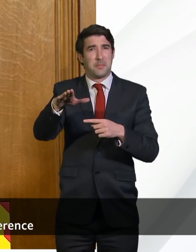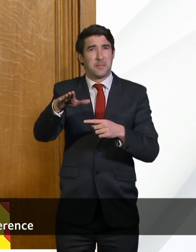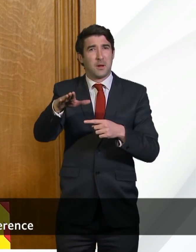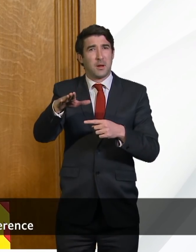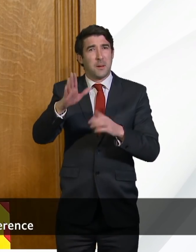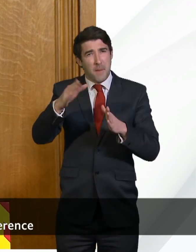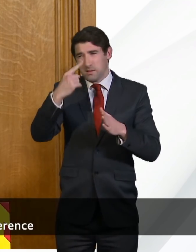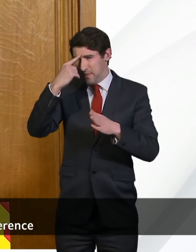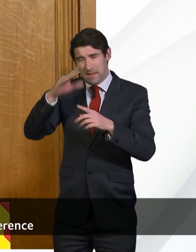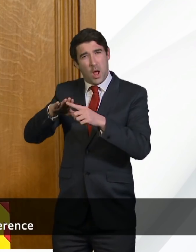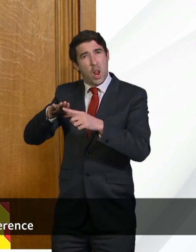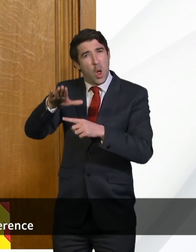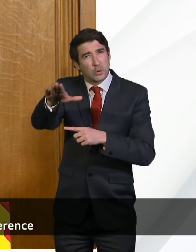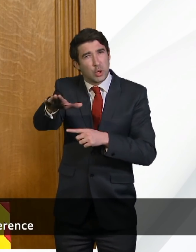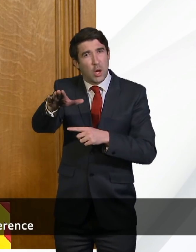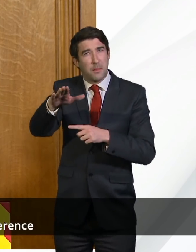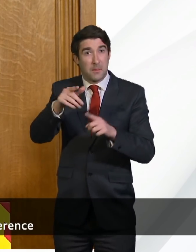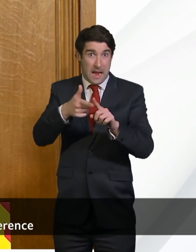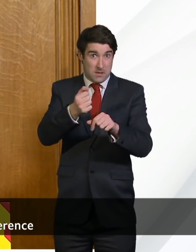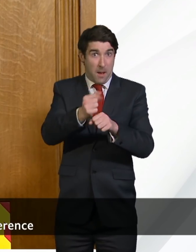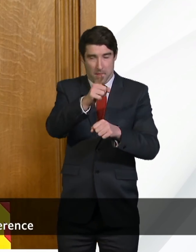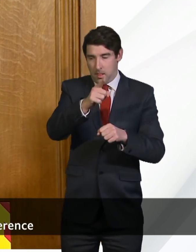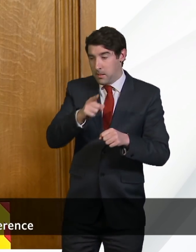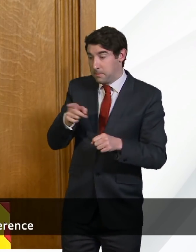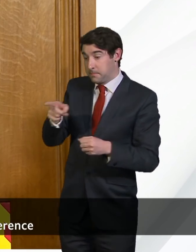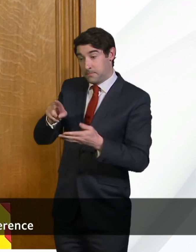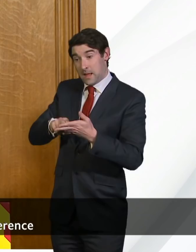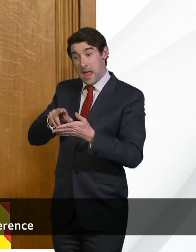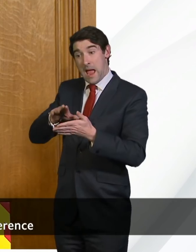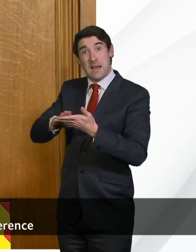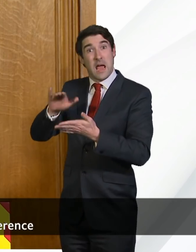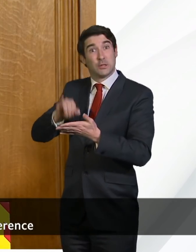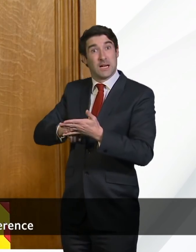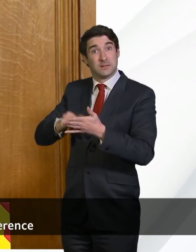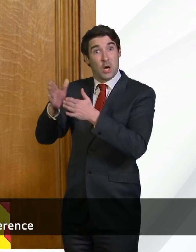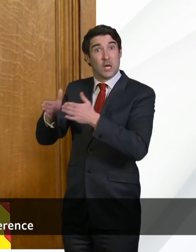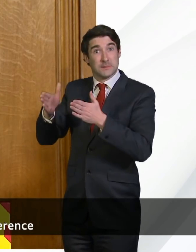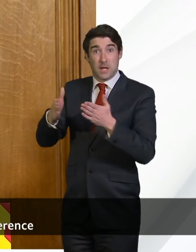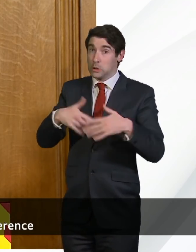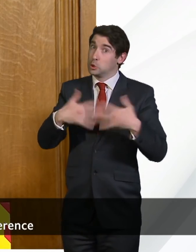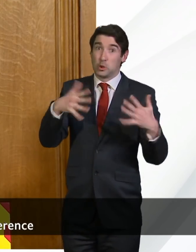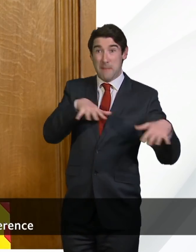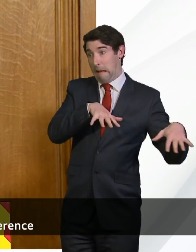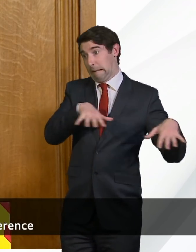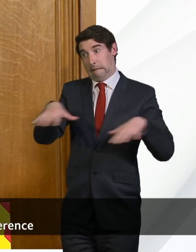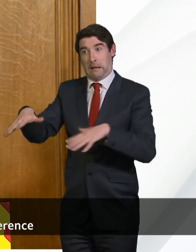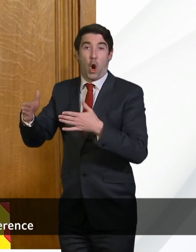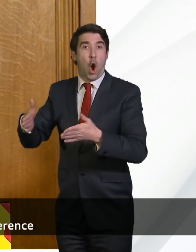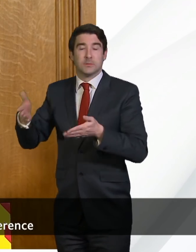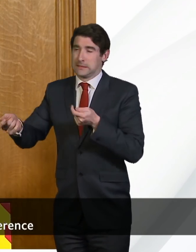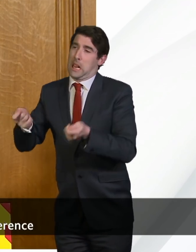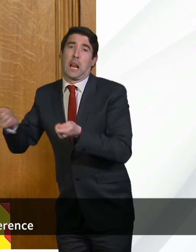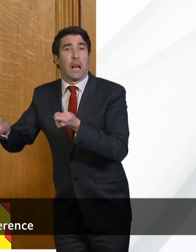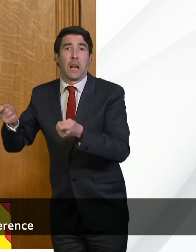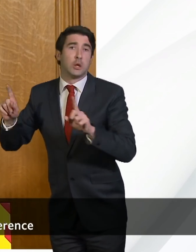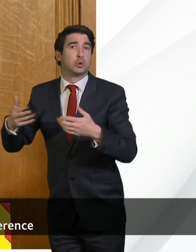the indirect effects were the NHS to be overwhelmed, and because of people's actions, there is still room in intensive care,